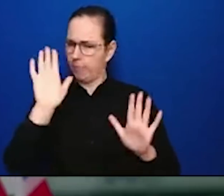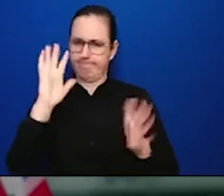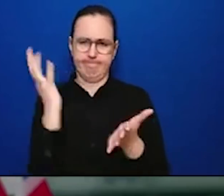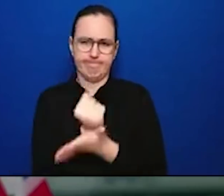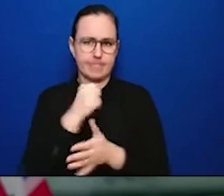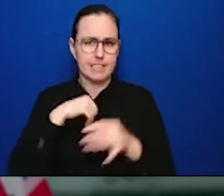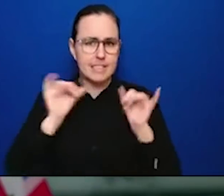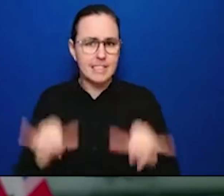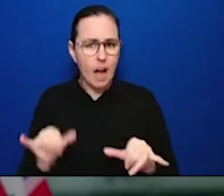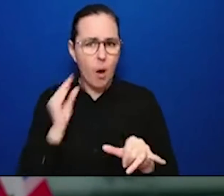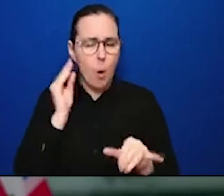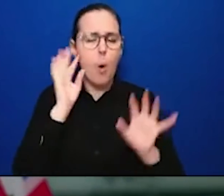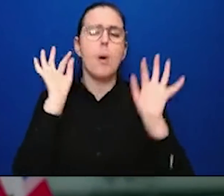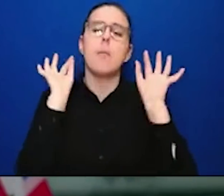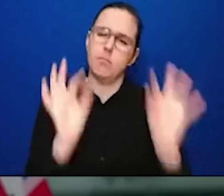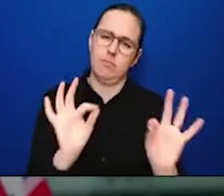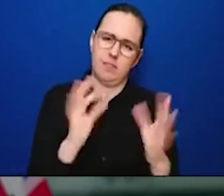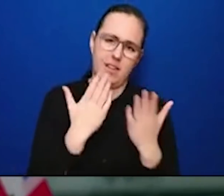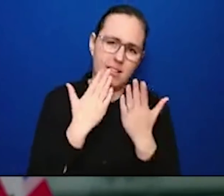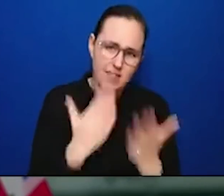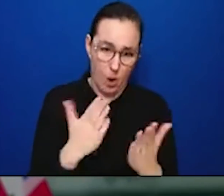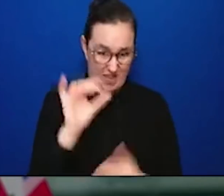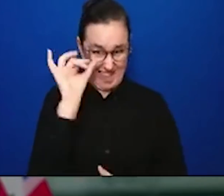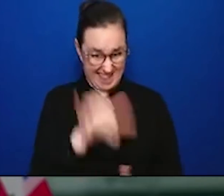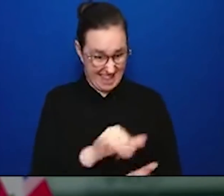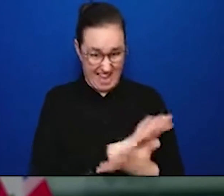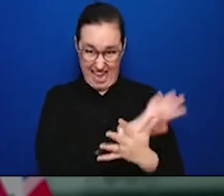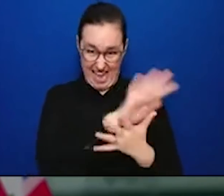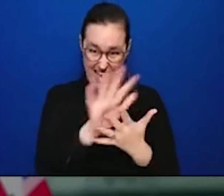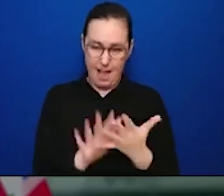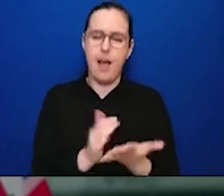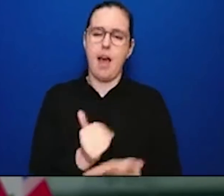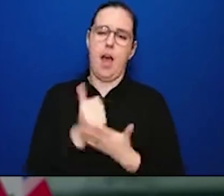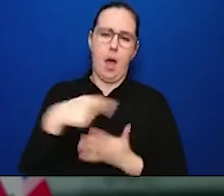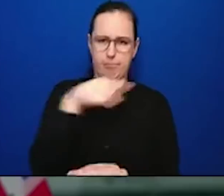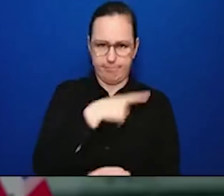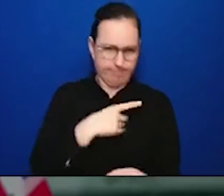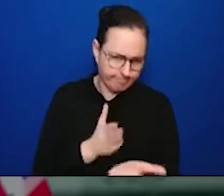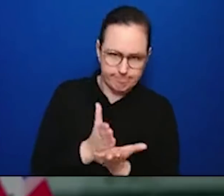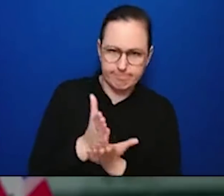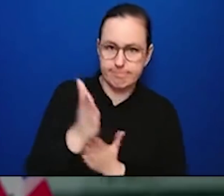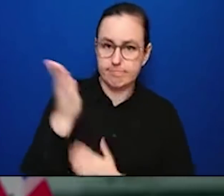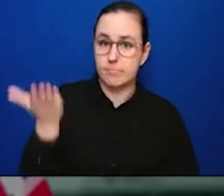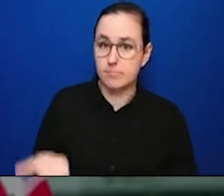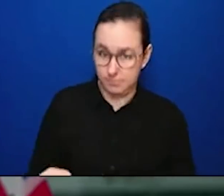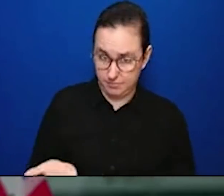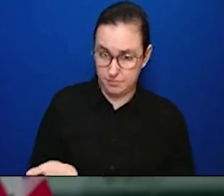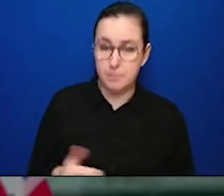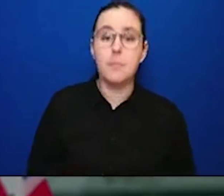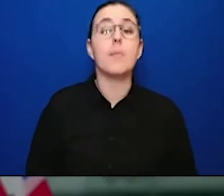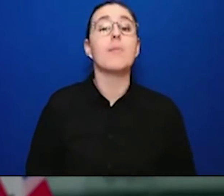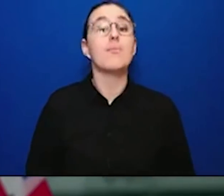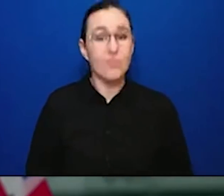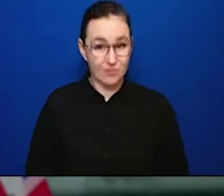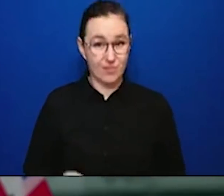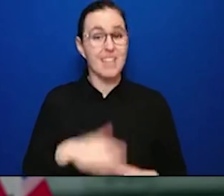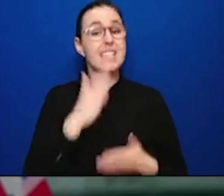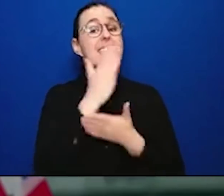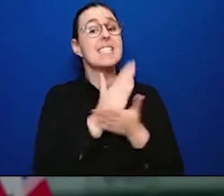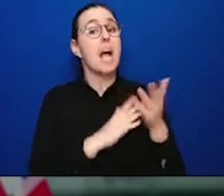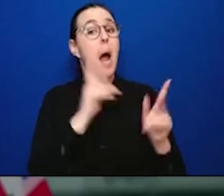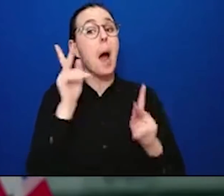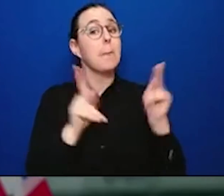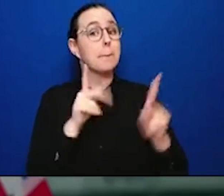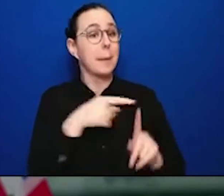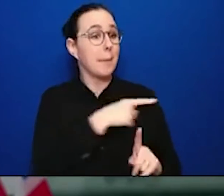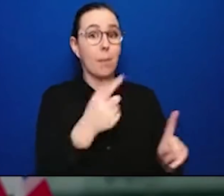this phase as well. It means a lot of people will get sick, and we are seeing that now. But your vaccine will